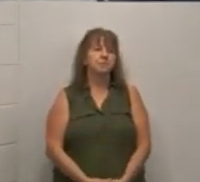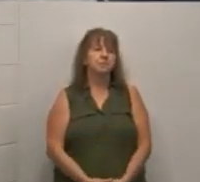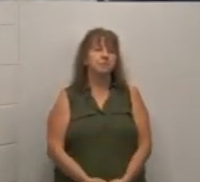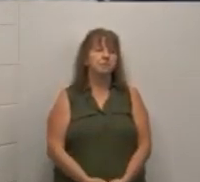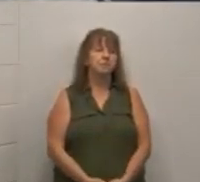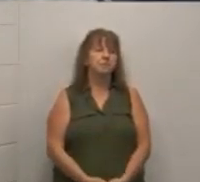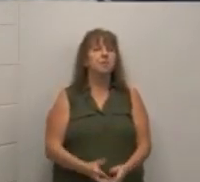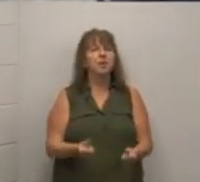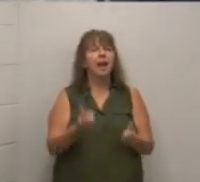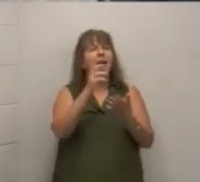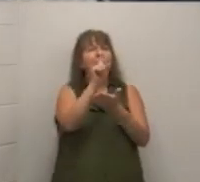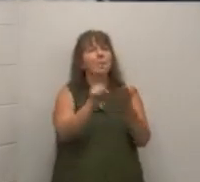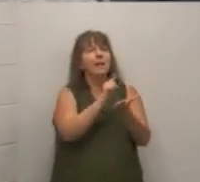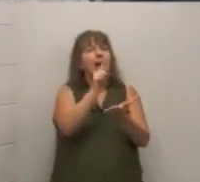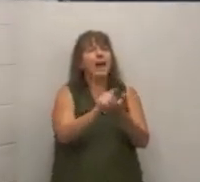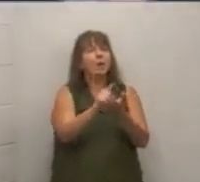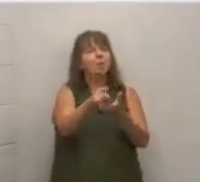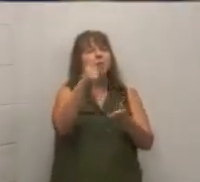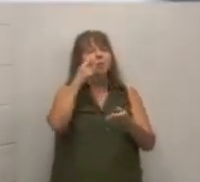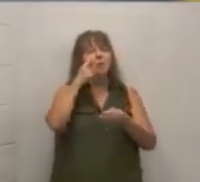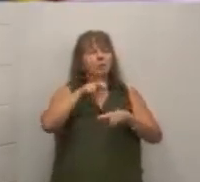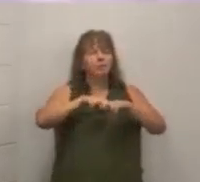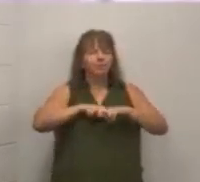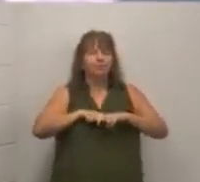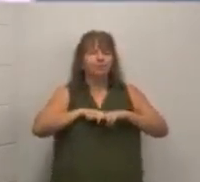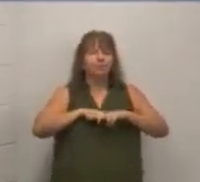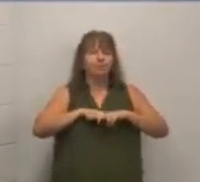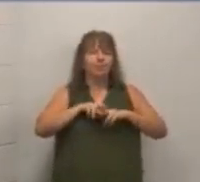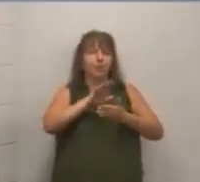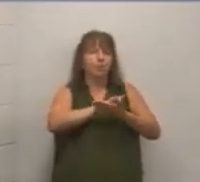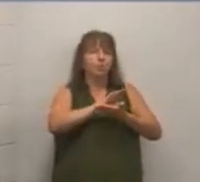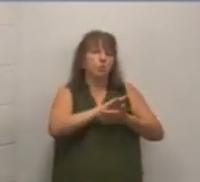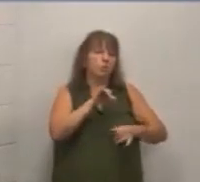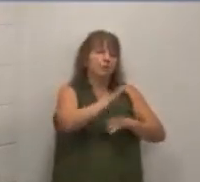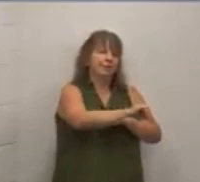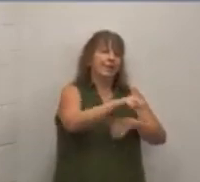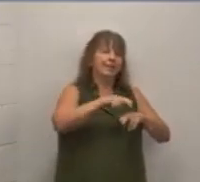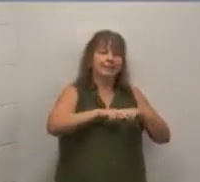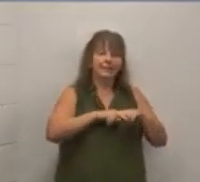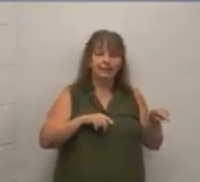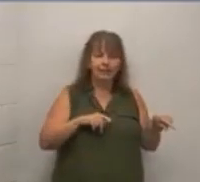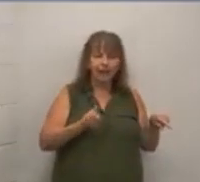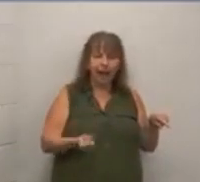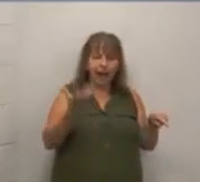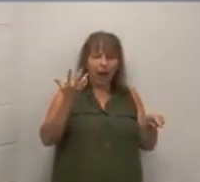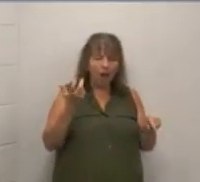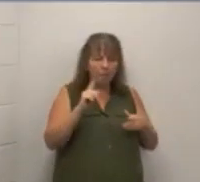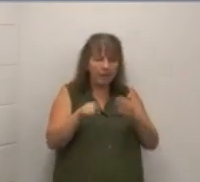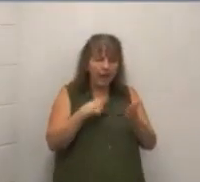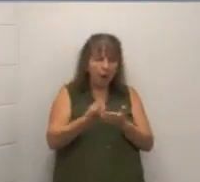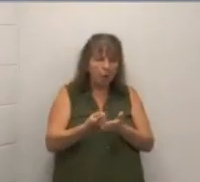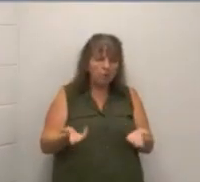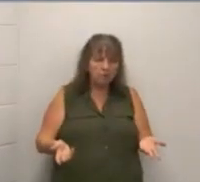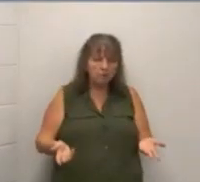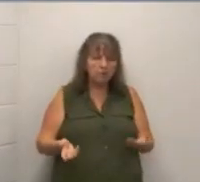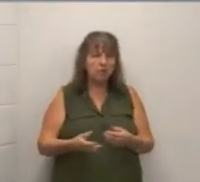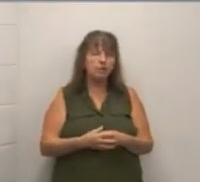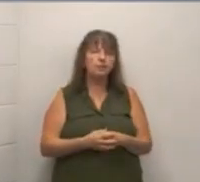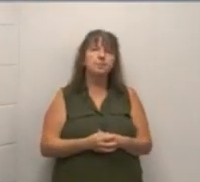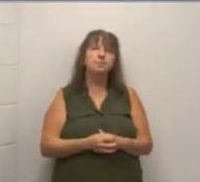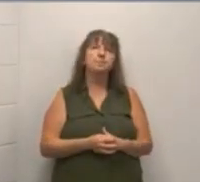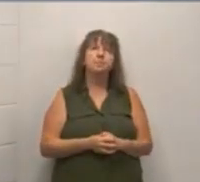How many hours do you envision a child sitting at their desk during the school day? Well, we have, we know